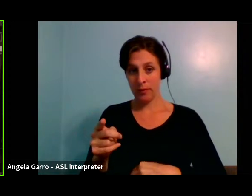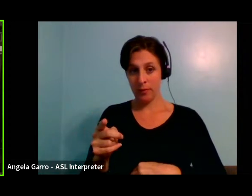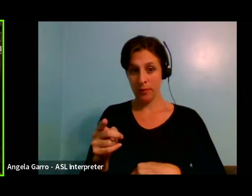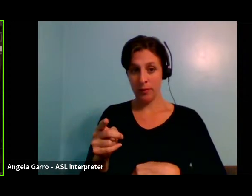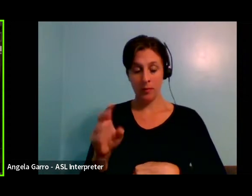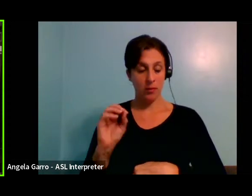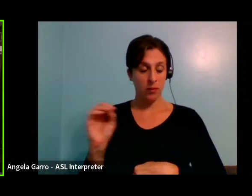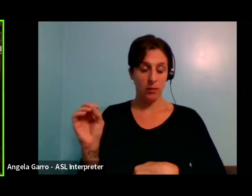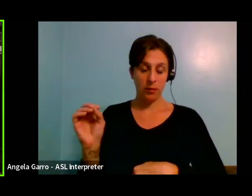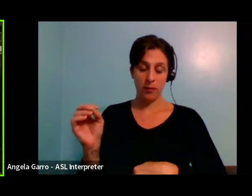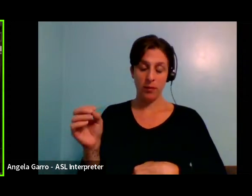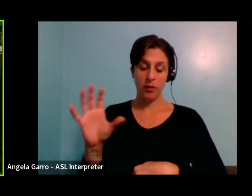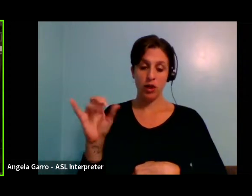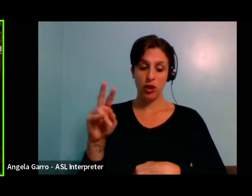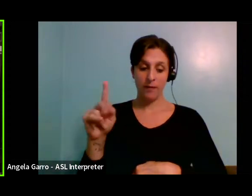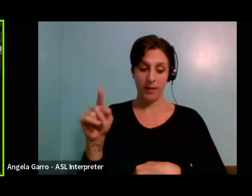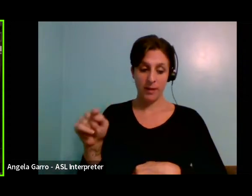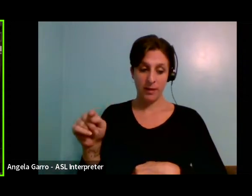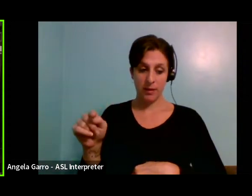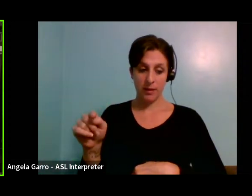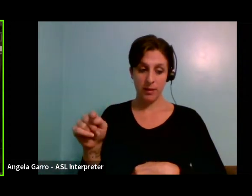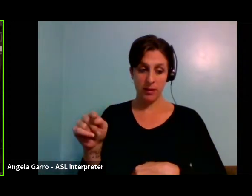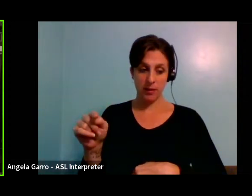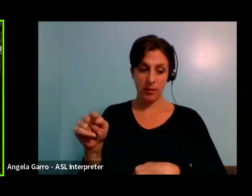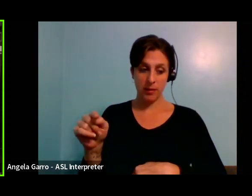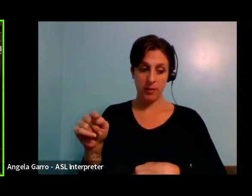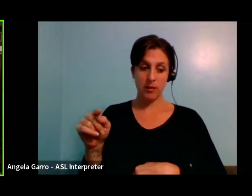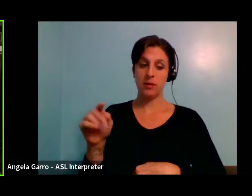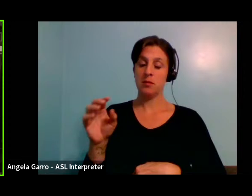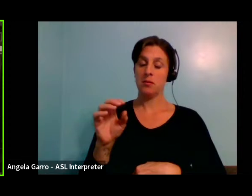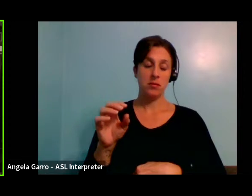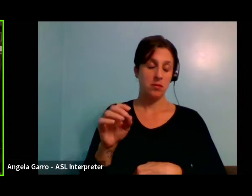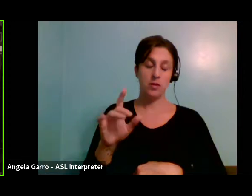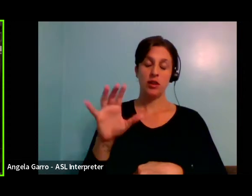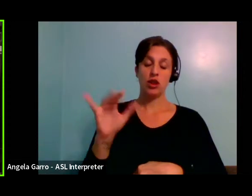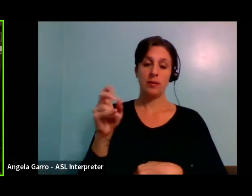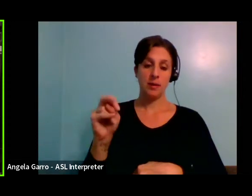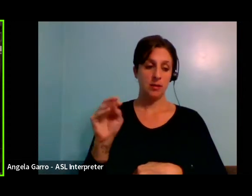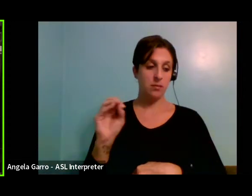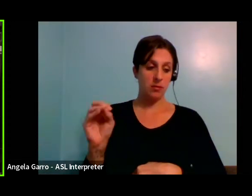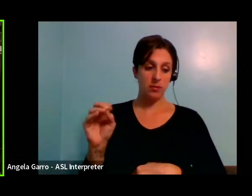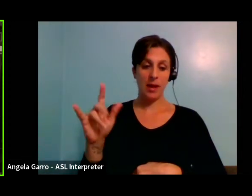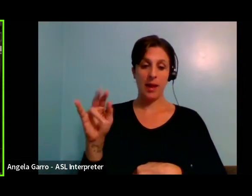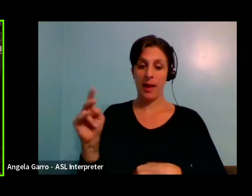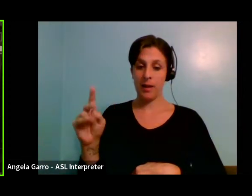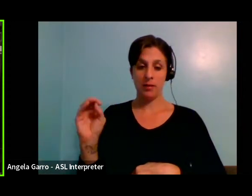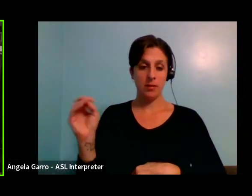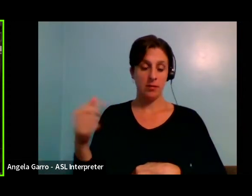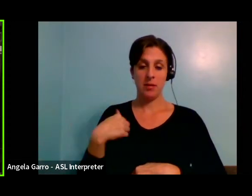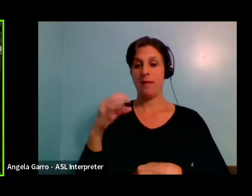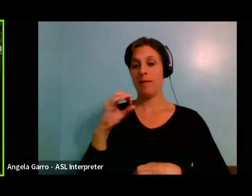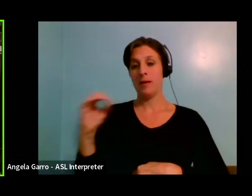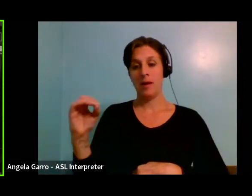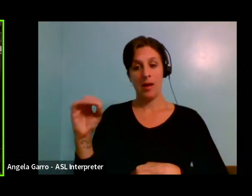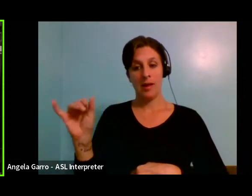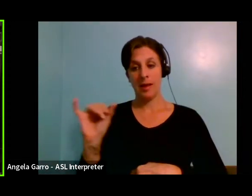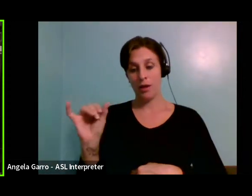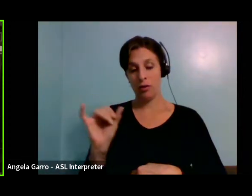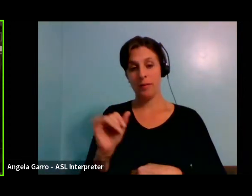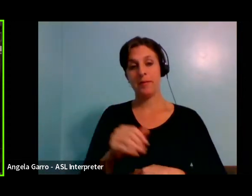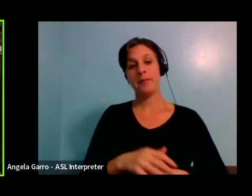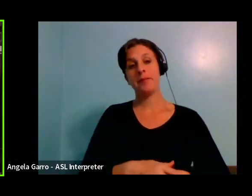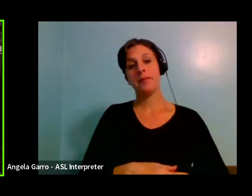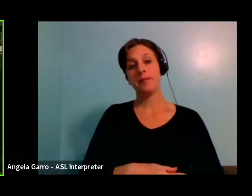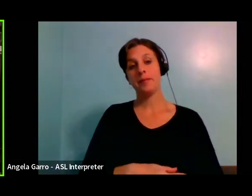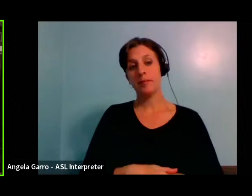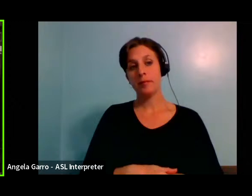No questions. trustee Chavez, trustee Jacobson, No. trustee Land, No. and I have none as either. Can